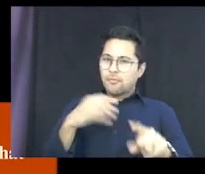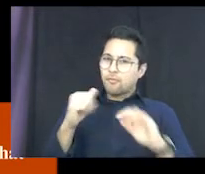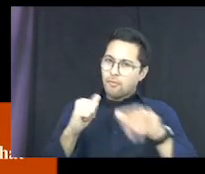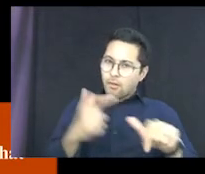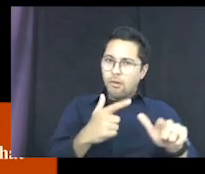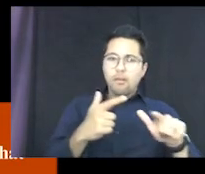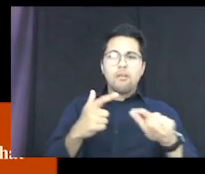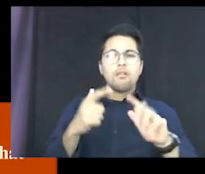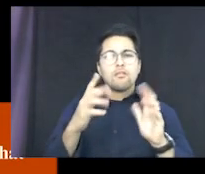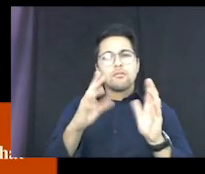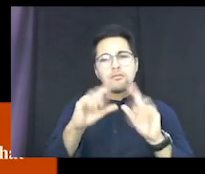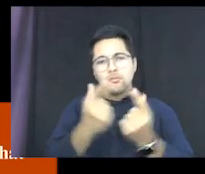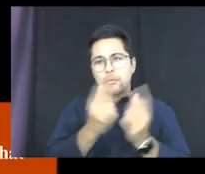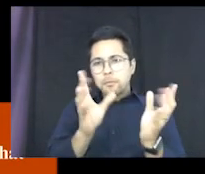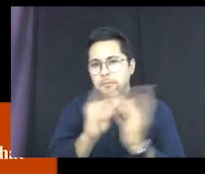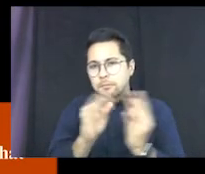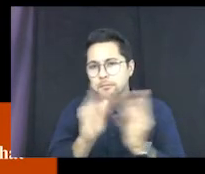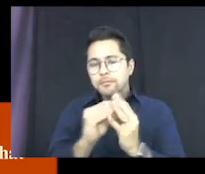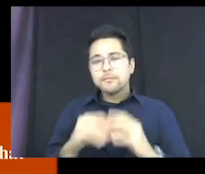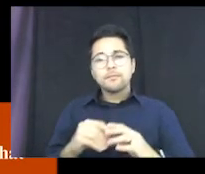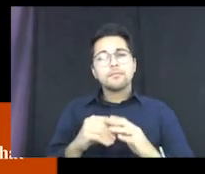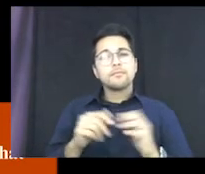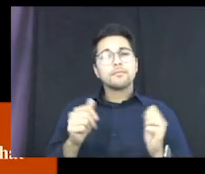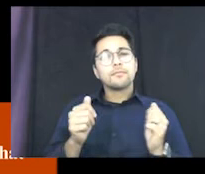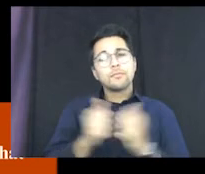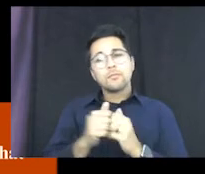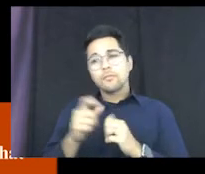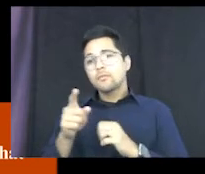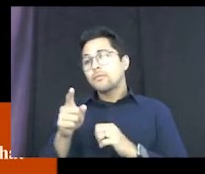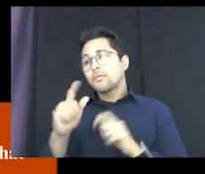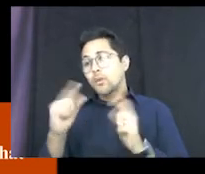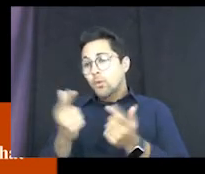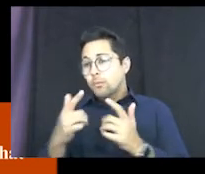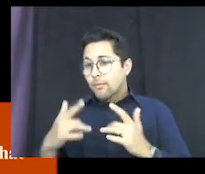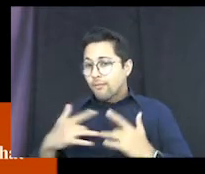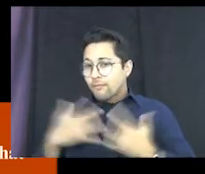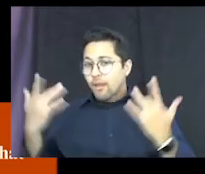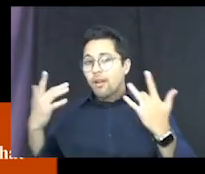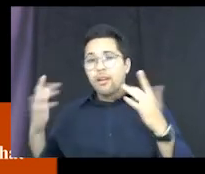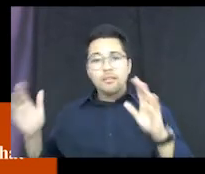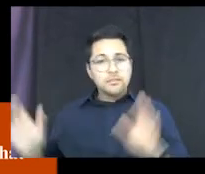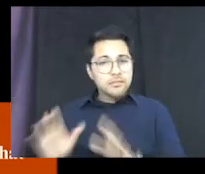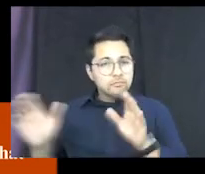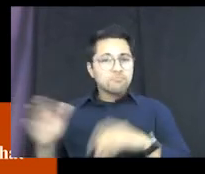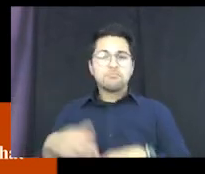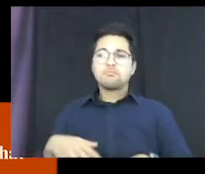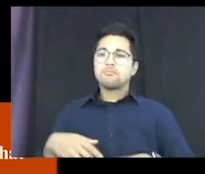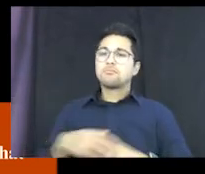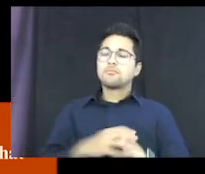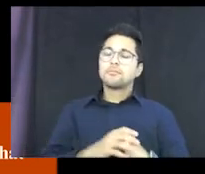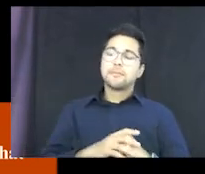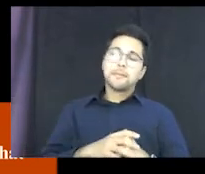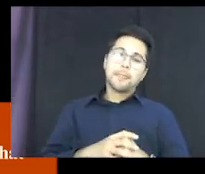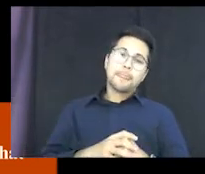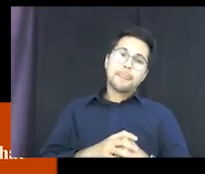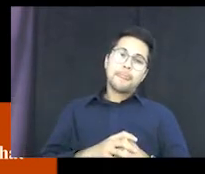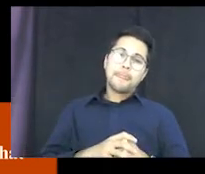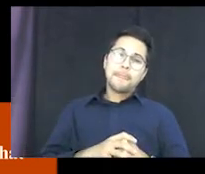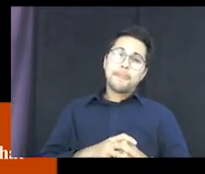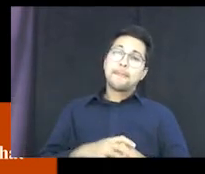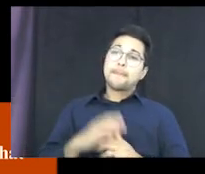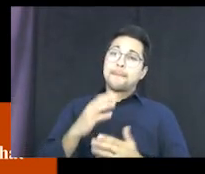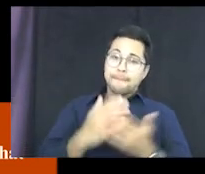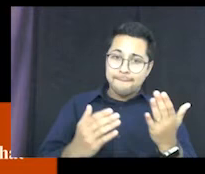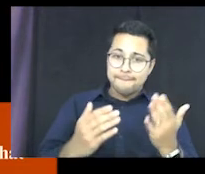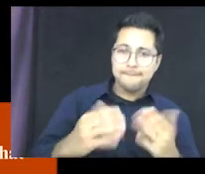meetings alongside the group's events and activities at a predetermined time. Some social